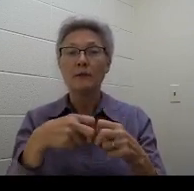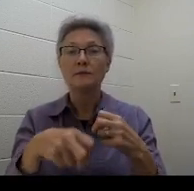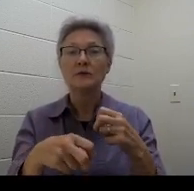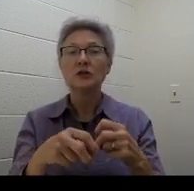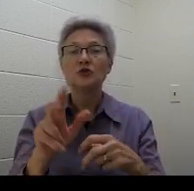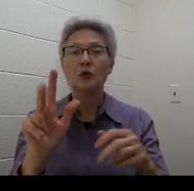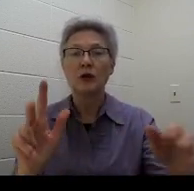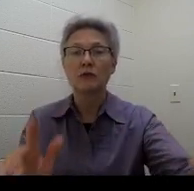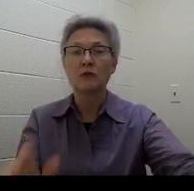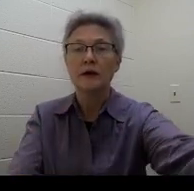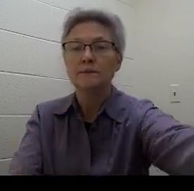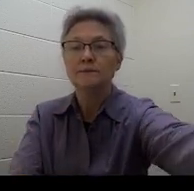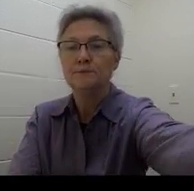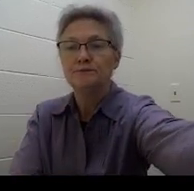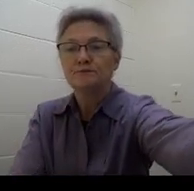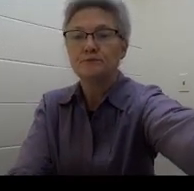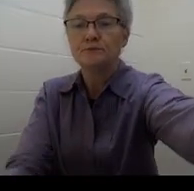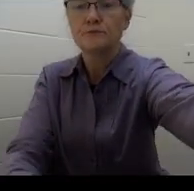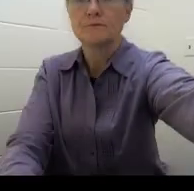23